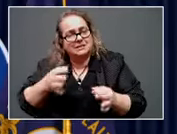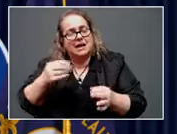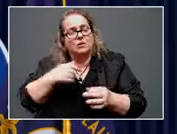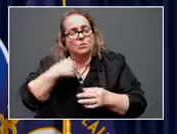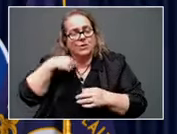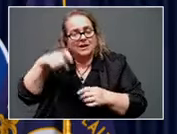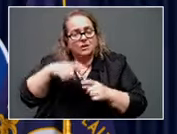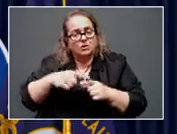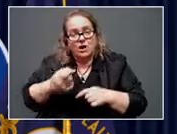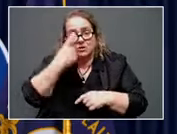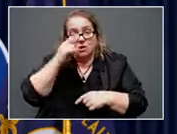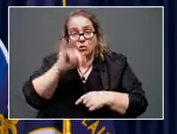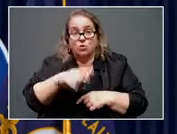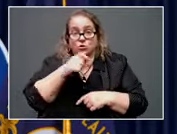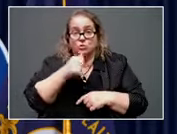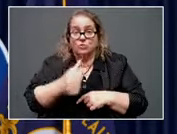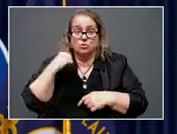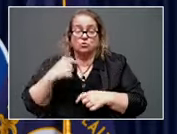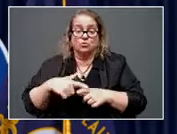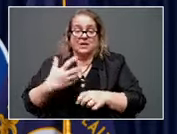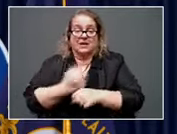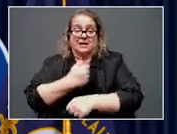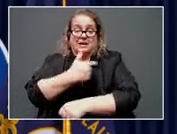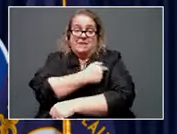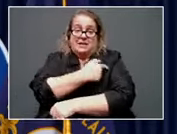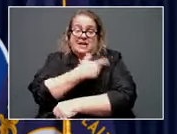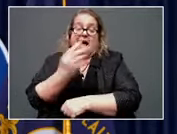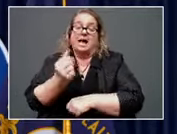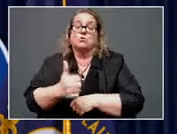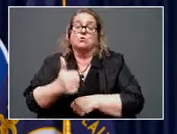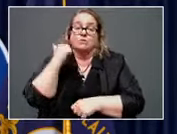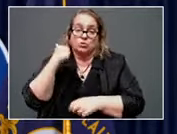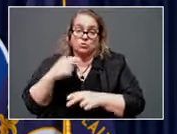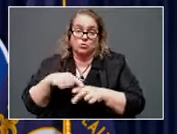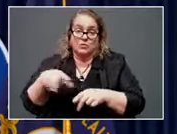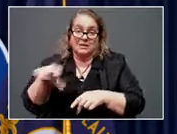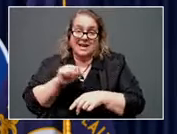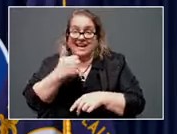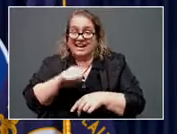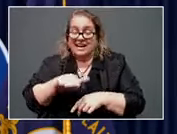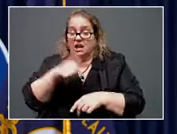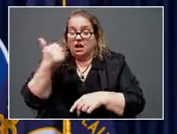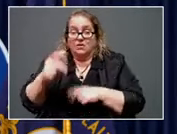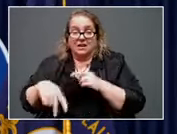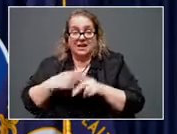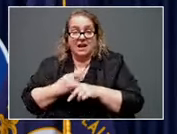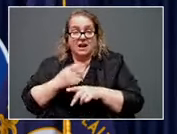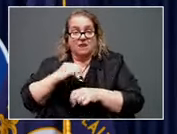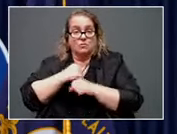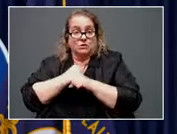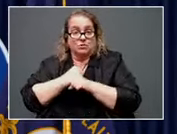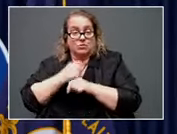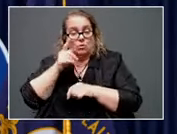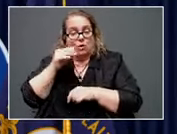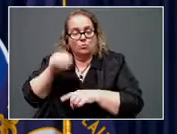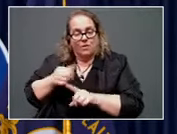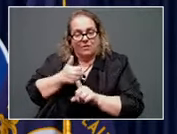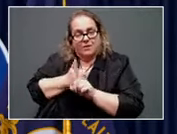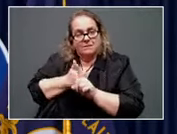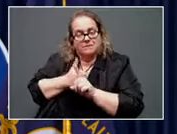those who refuse to get vaccinated and who refuse to take any other mitigation steps will put themselves and others around